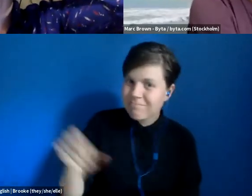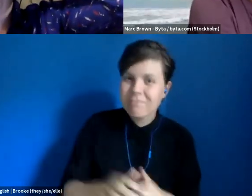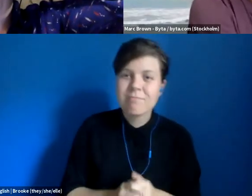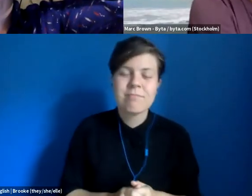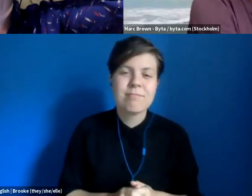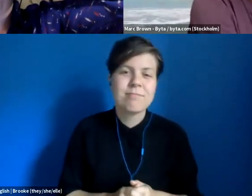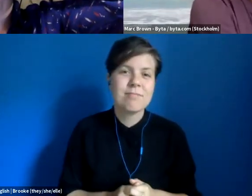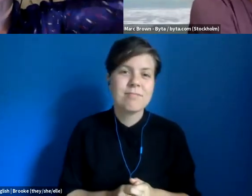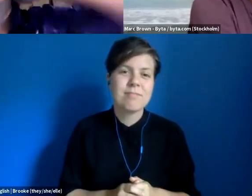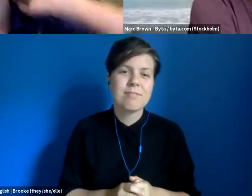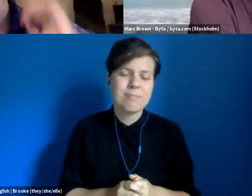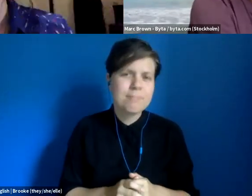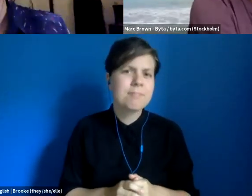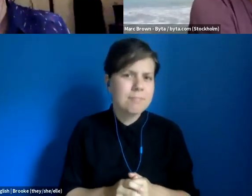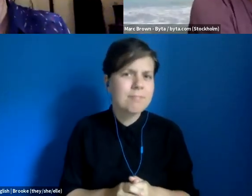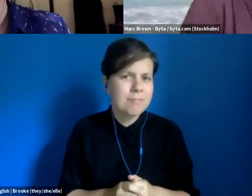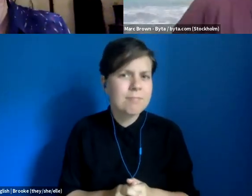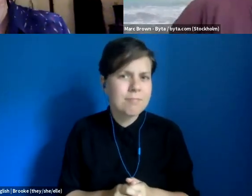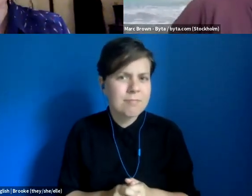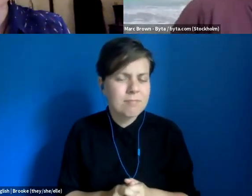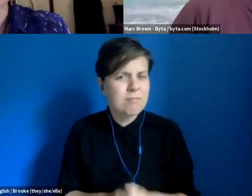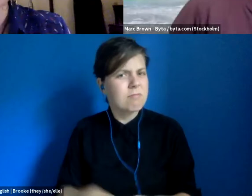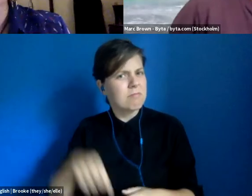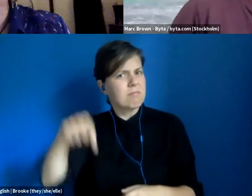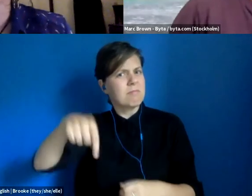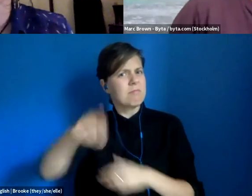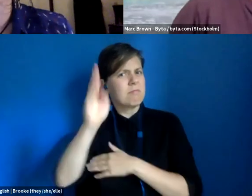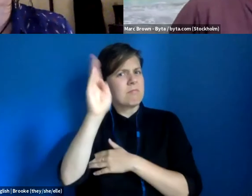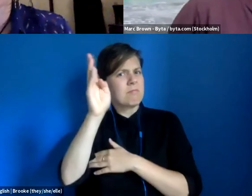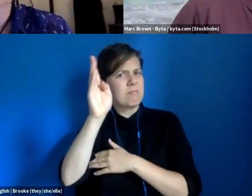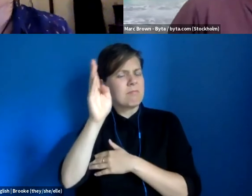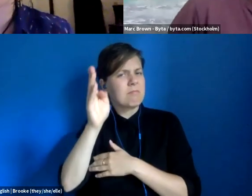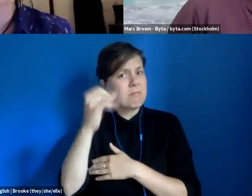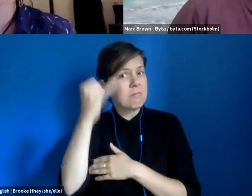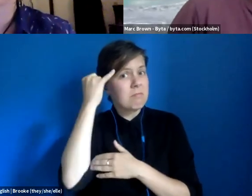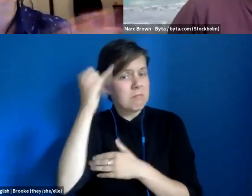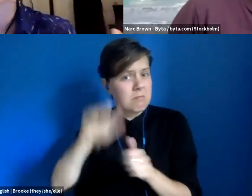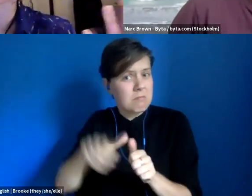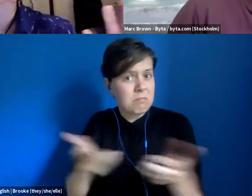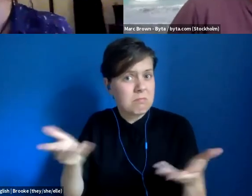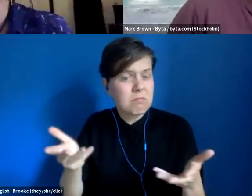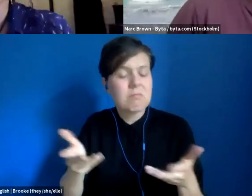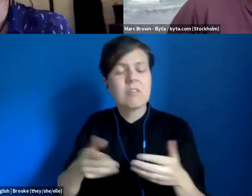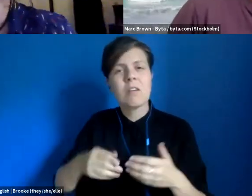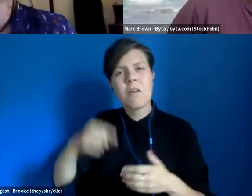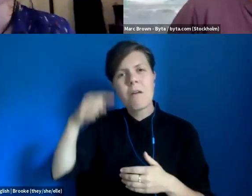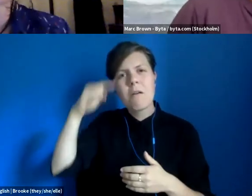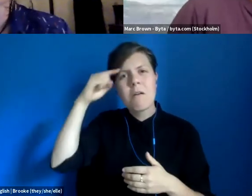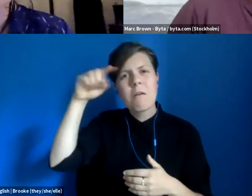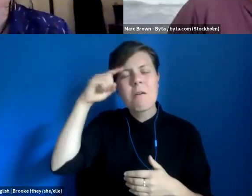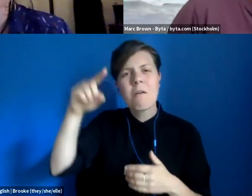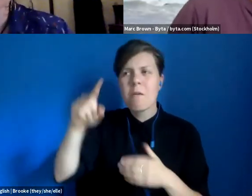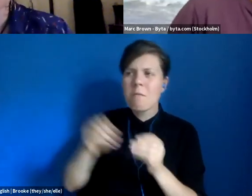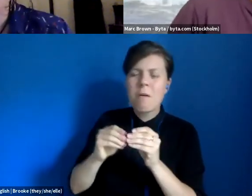idea behind this talk was developed in collaboration with our co-presenter today,